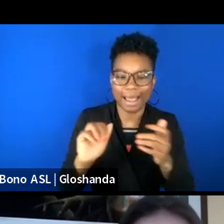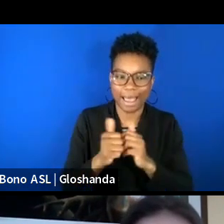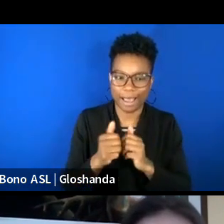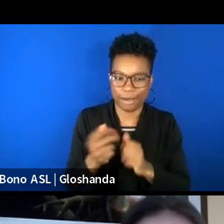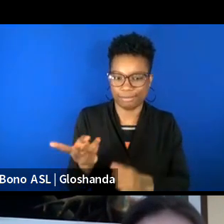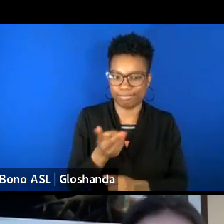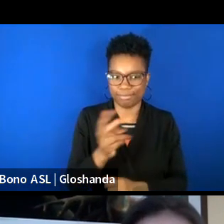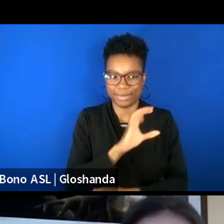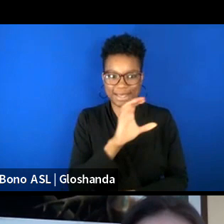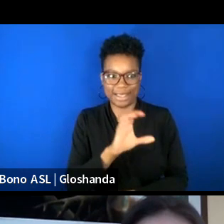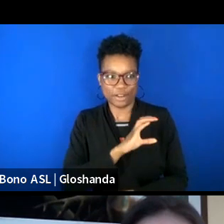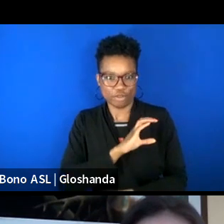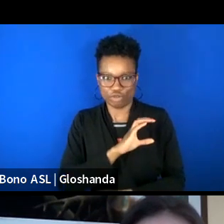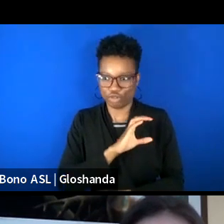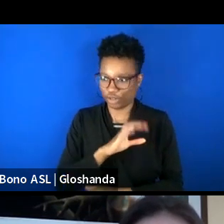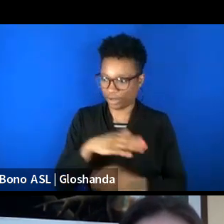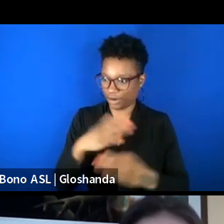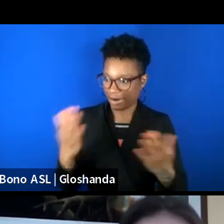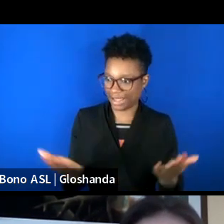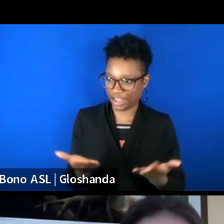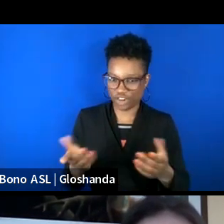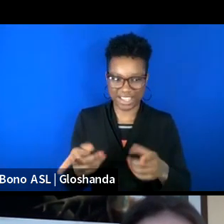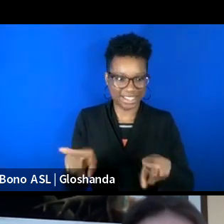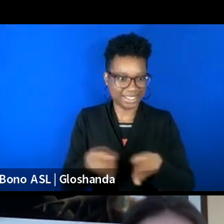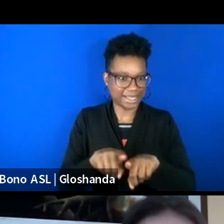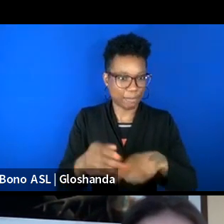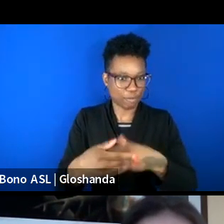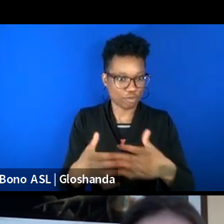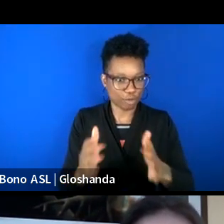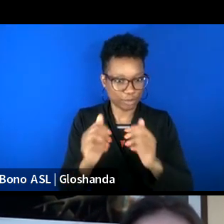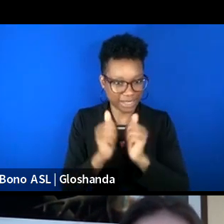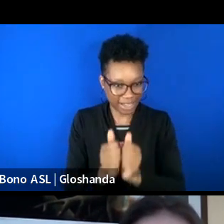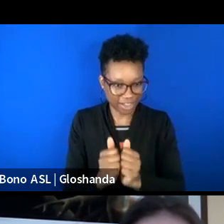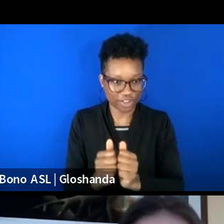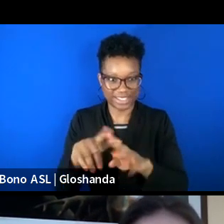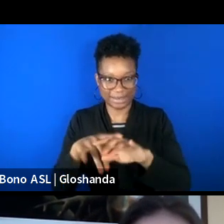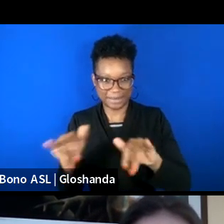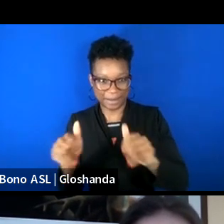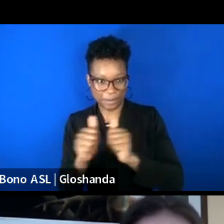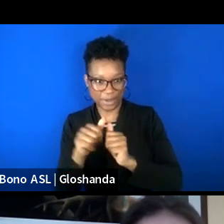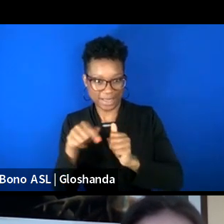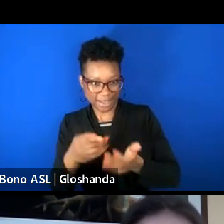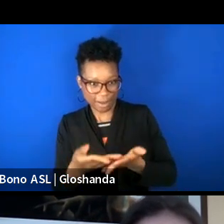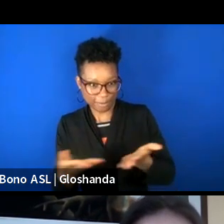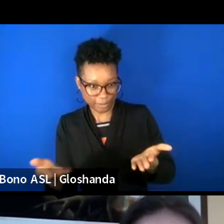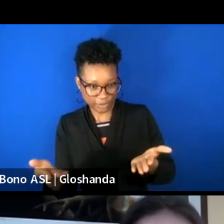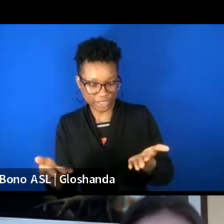to be in the same room together at the same time with the object.